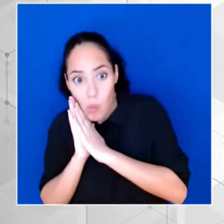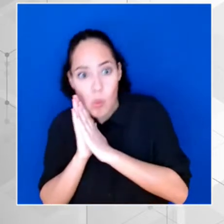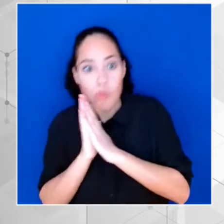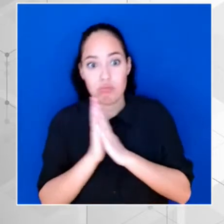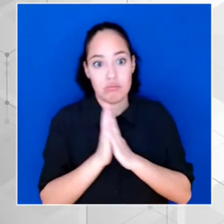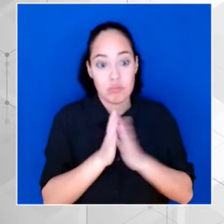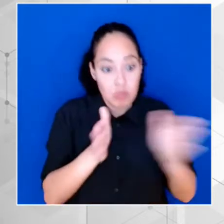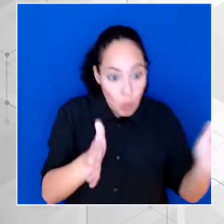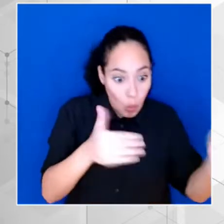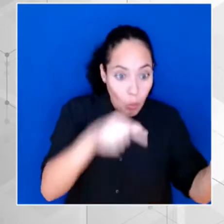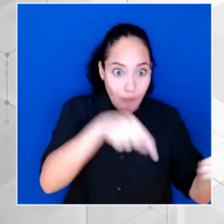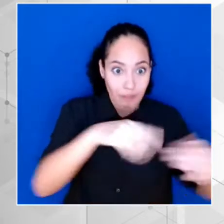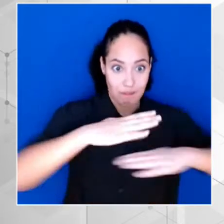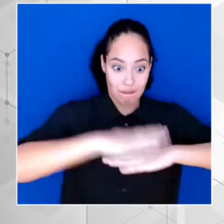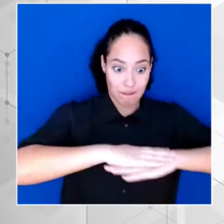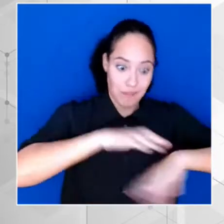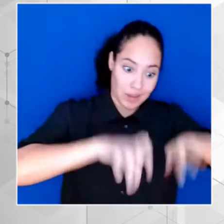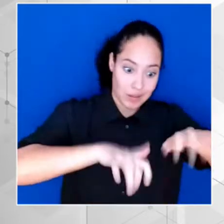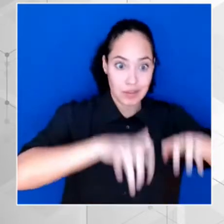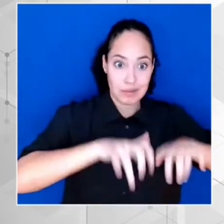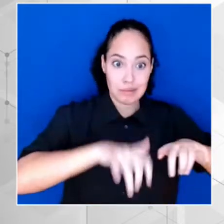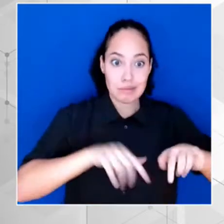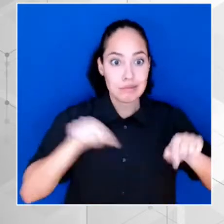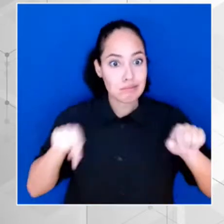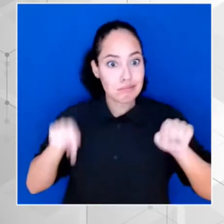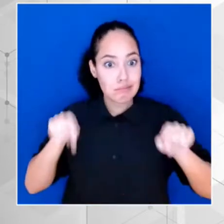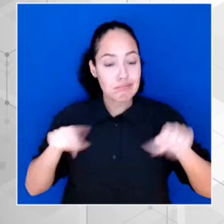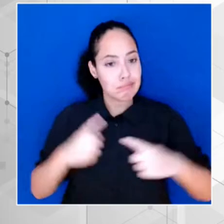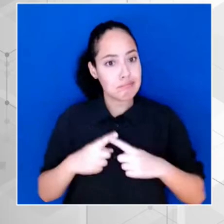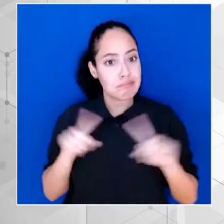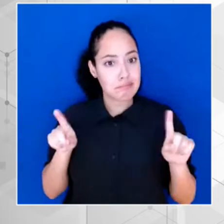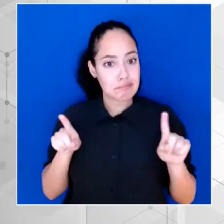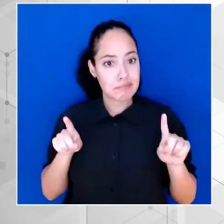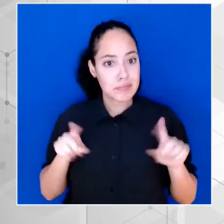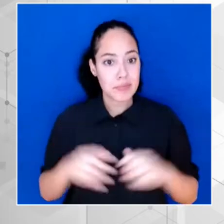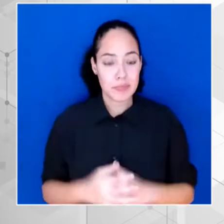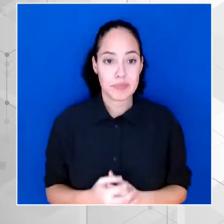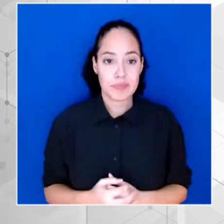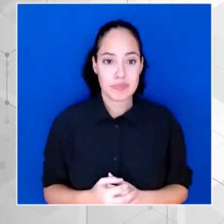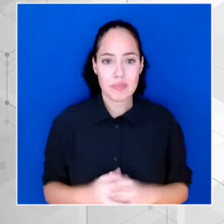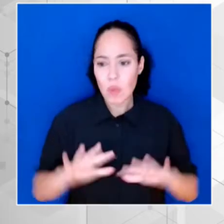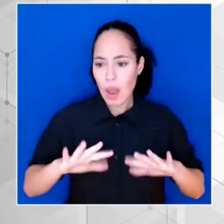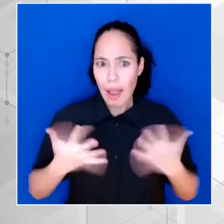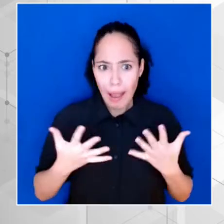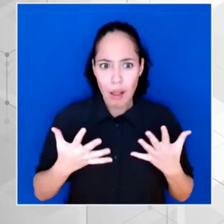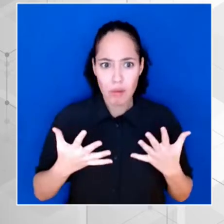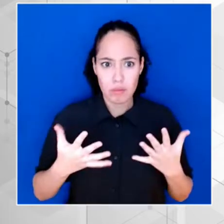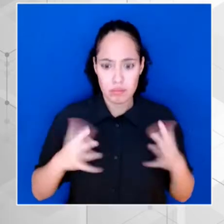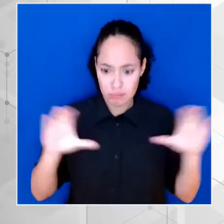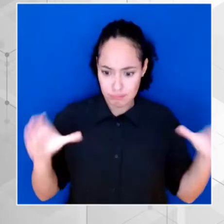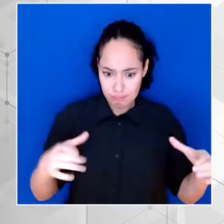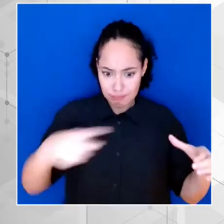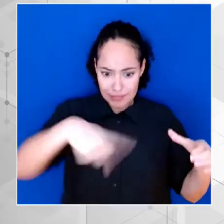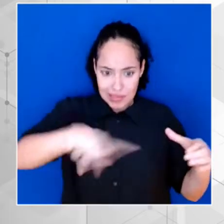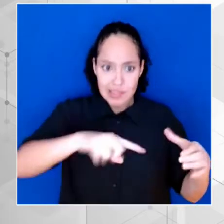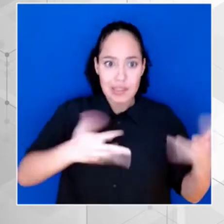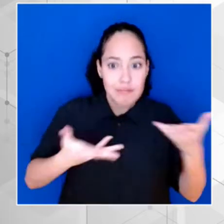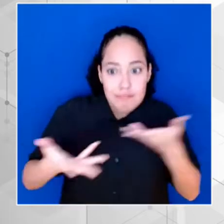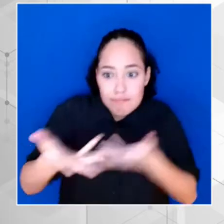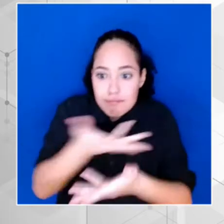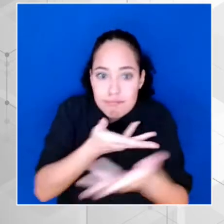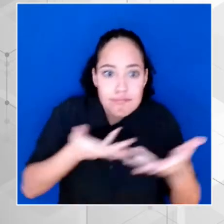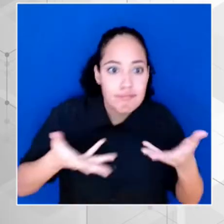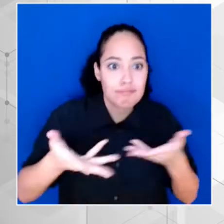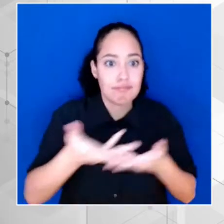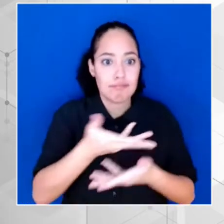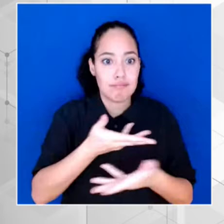and interact with each other, how we solve problems, how we explain things to each other, how we embrace different ideas and thinking styles, and